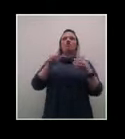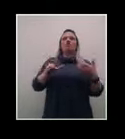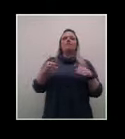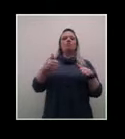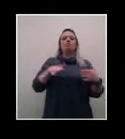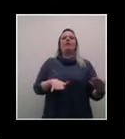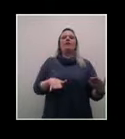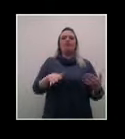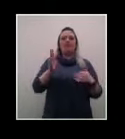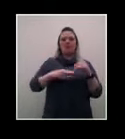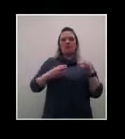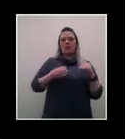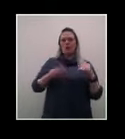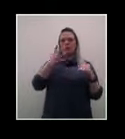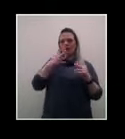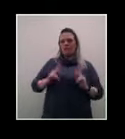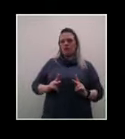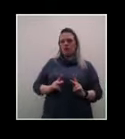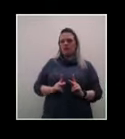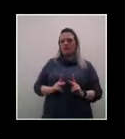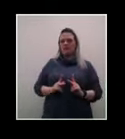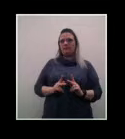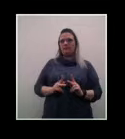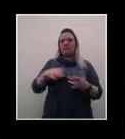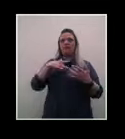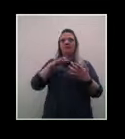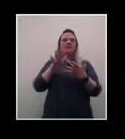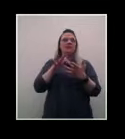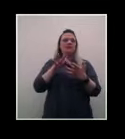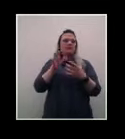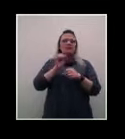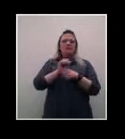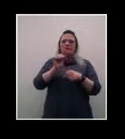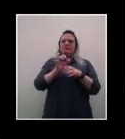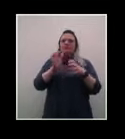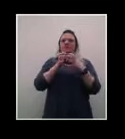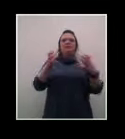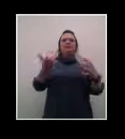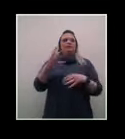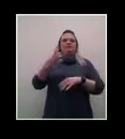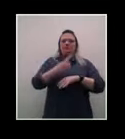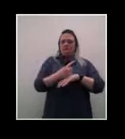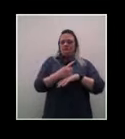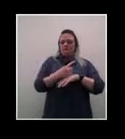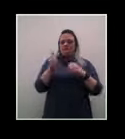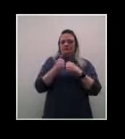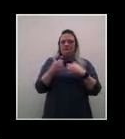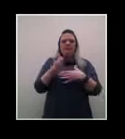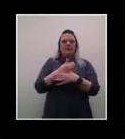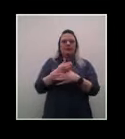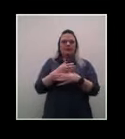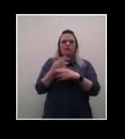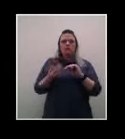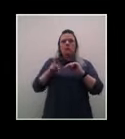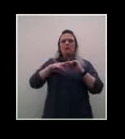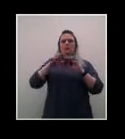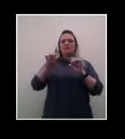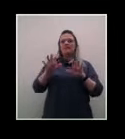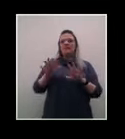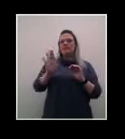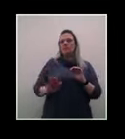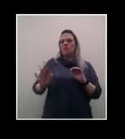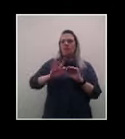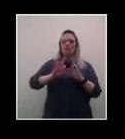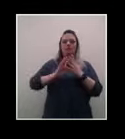than a white person. I've been in touch and worked a lot over the last few days with our partners to increase testing across